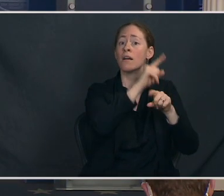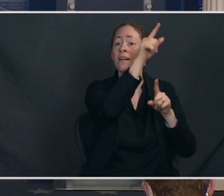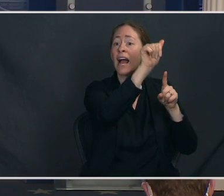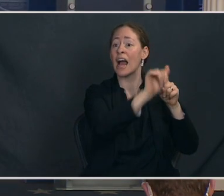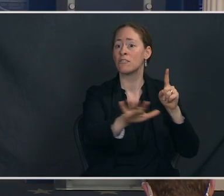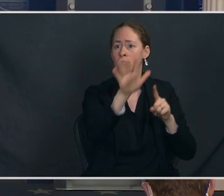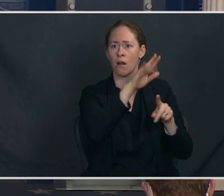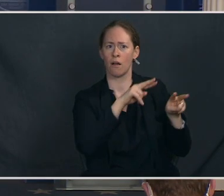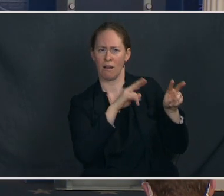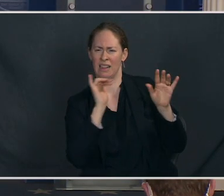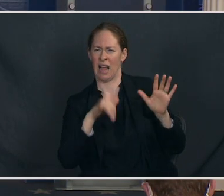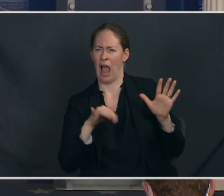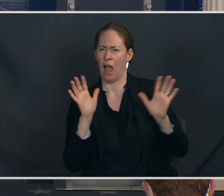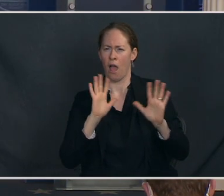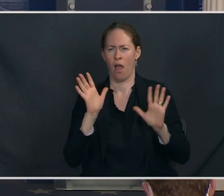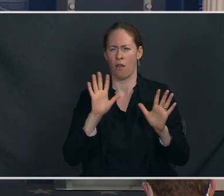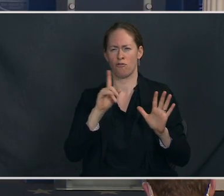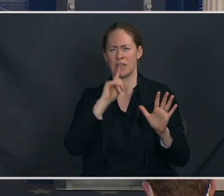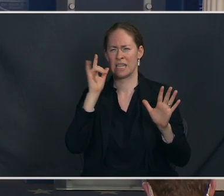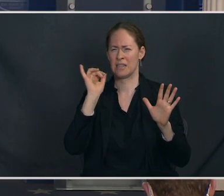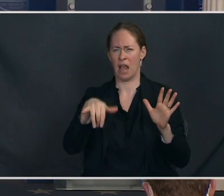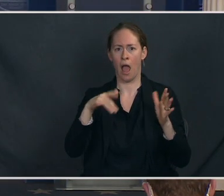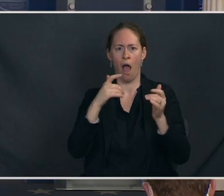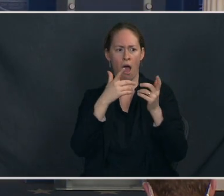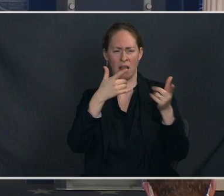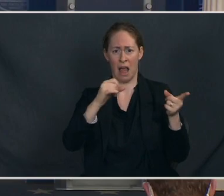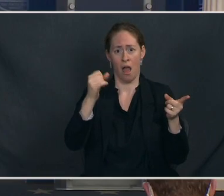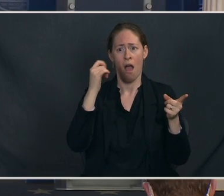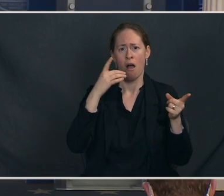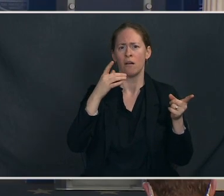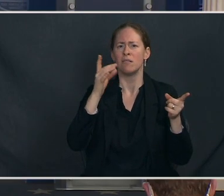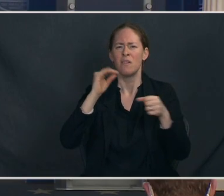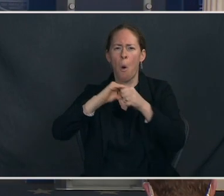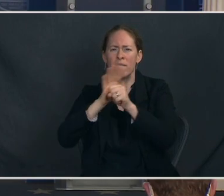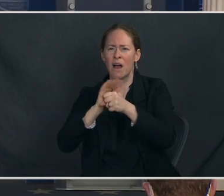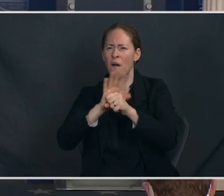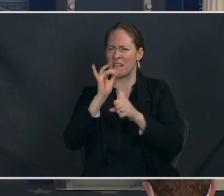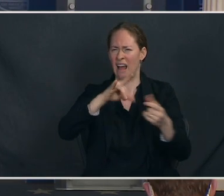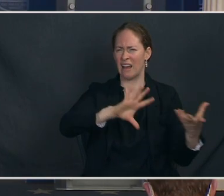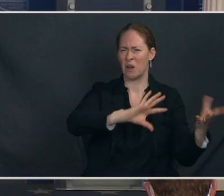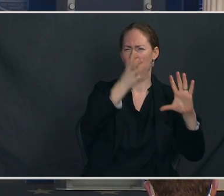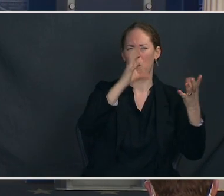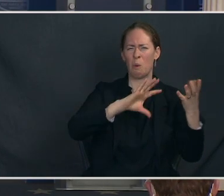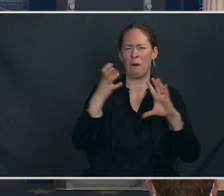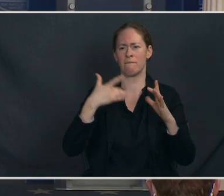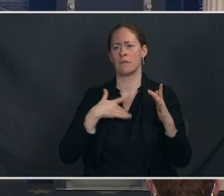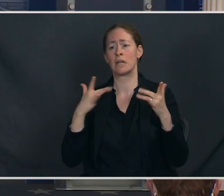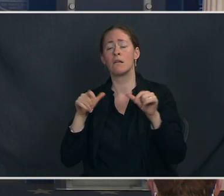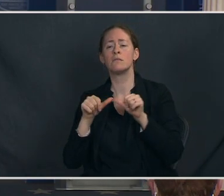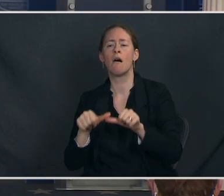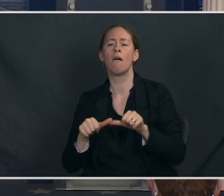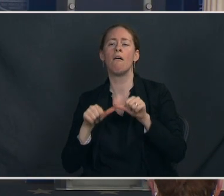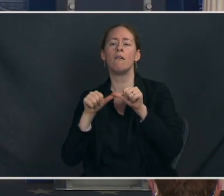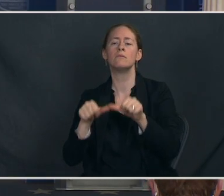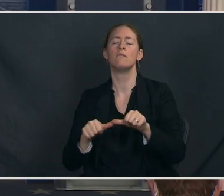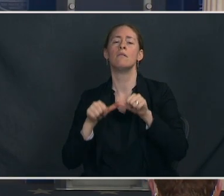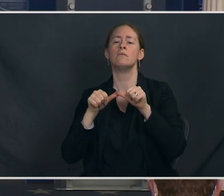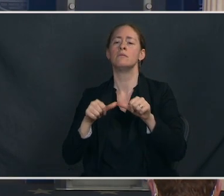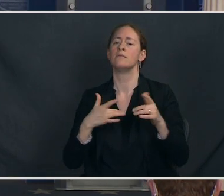to COVID-19. Again, these are a continuation of our initial steps to